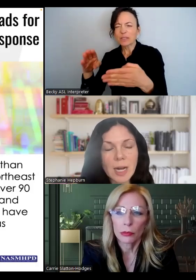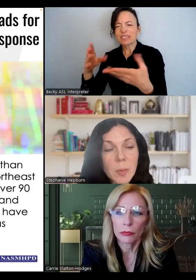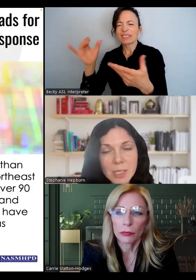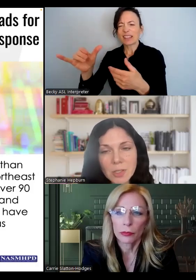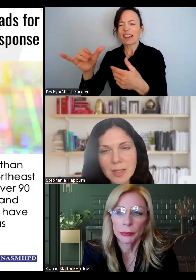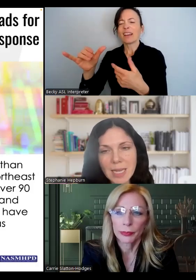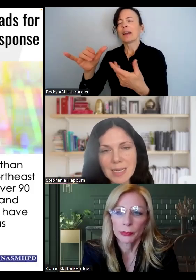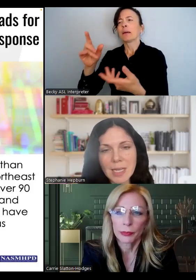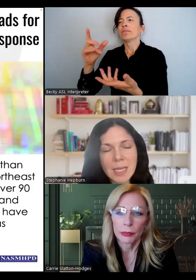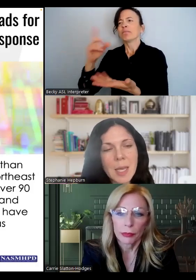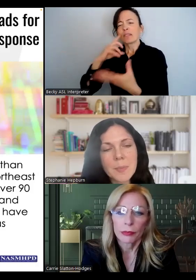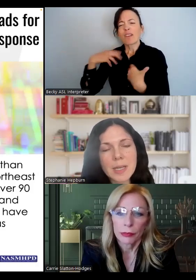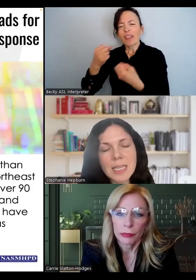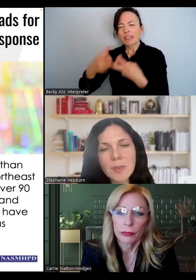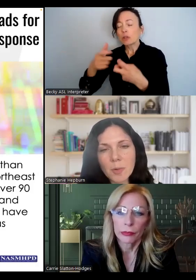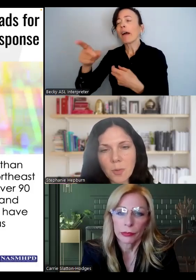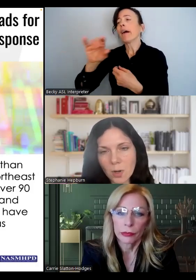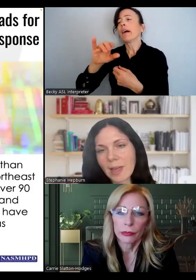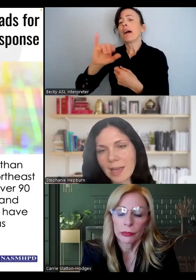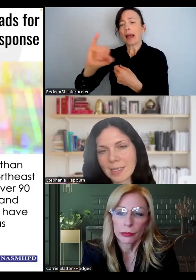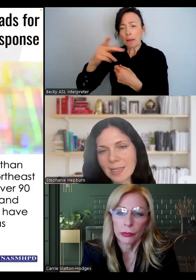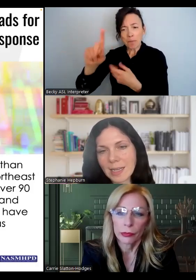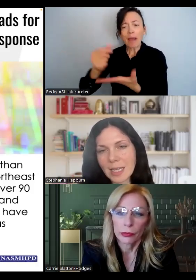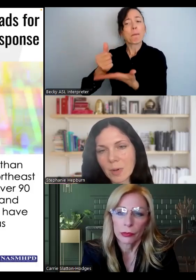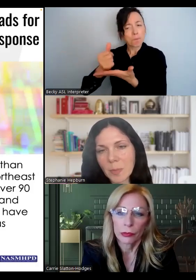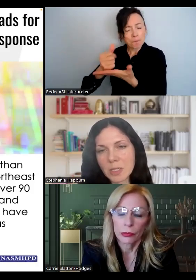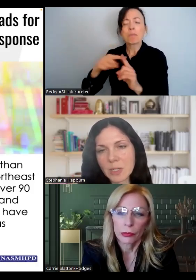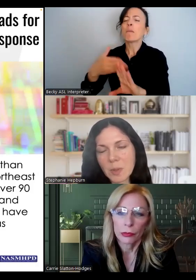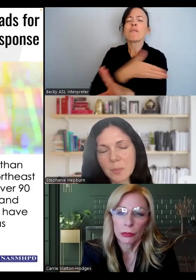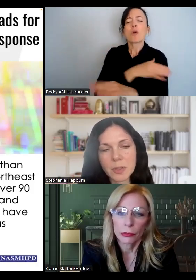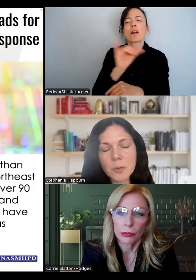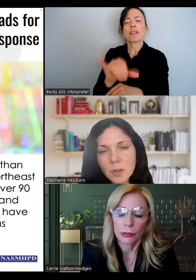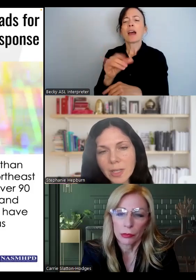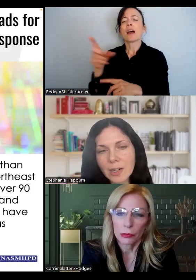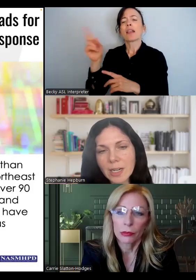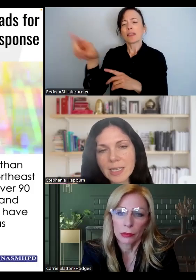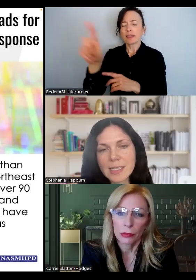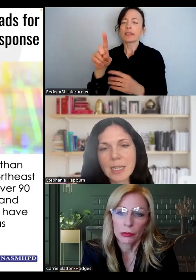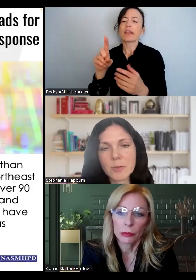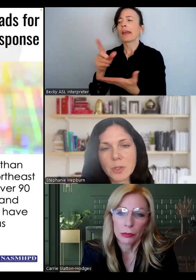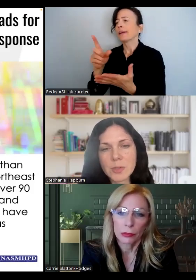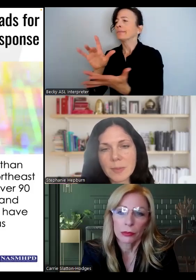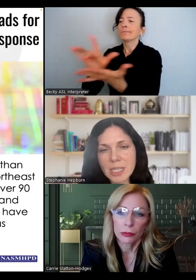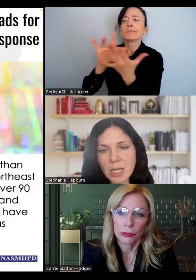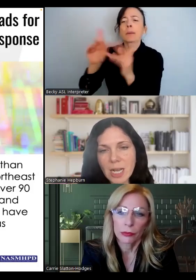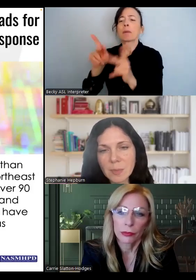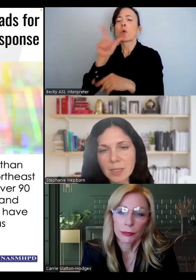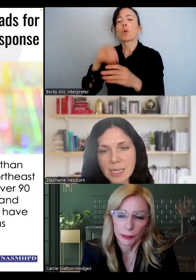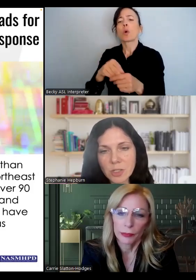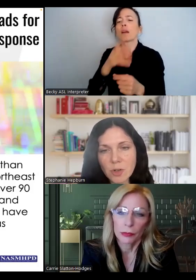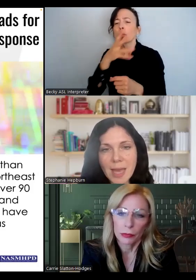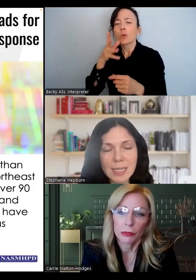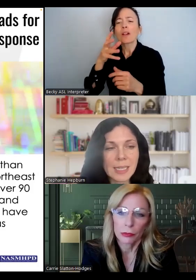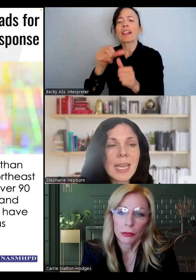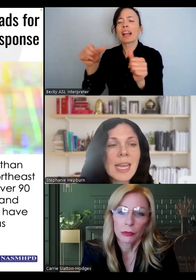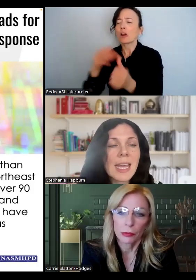iPads were helping during the pandemic. But even before that, they were helping to reach people in rural areas and reduce inpatient